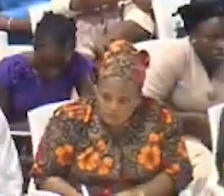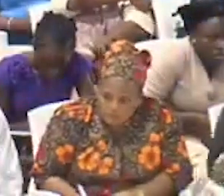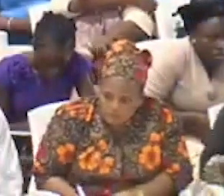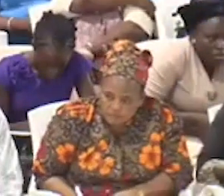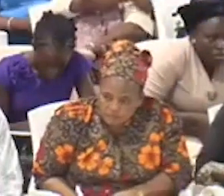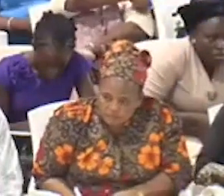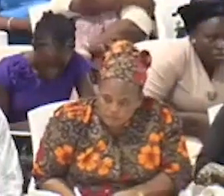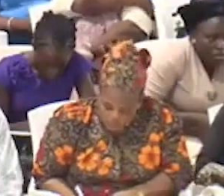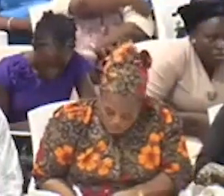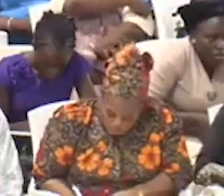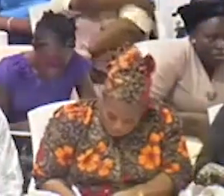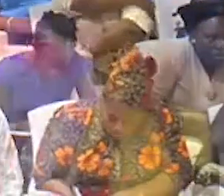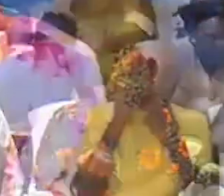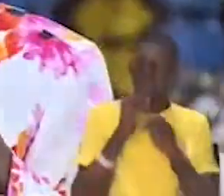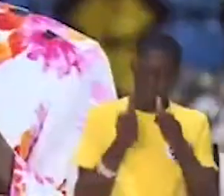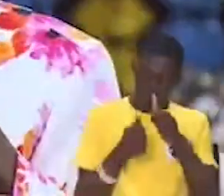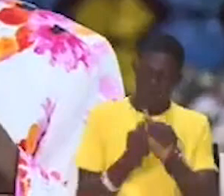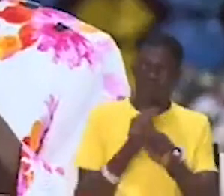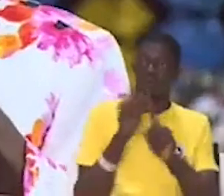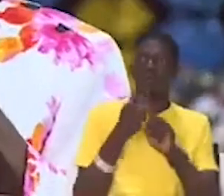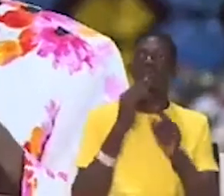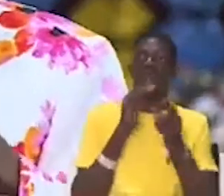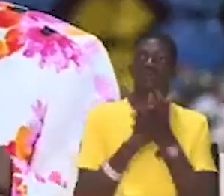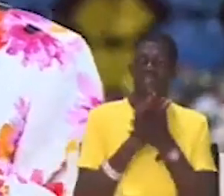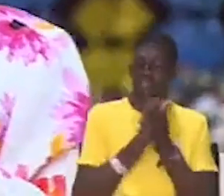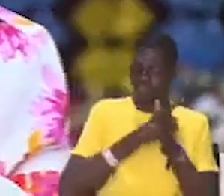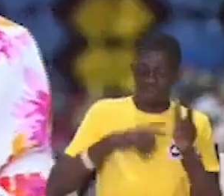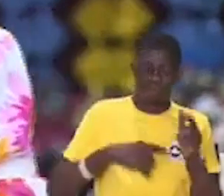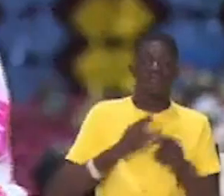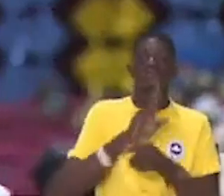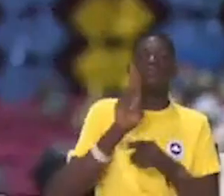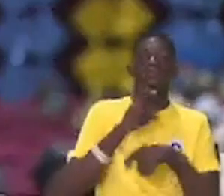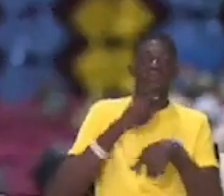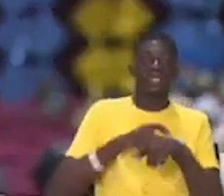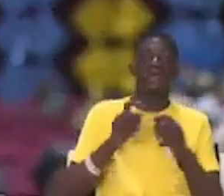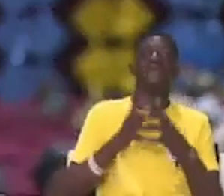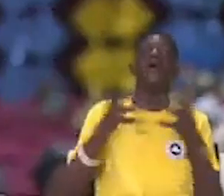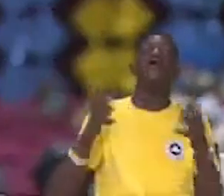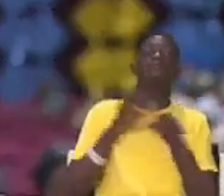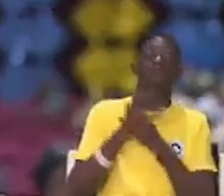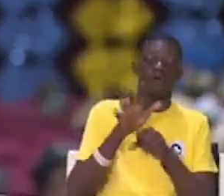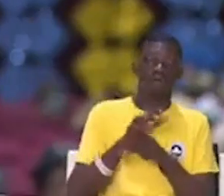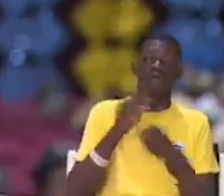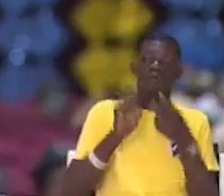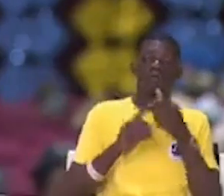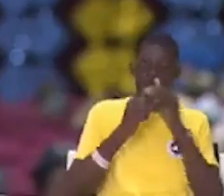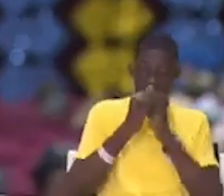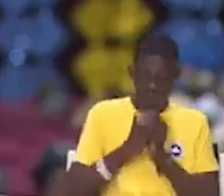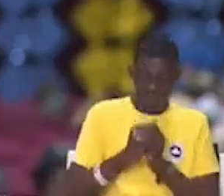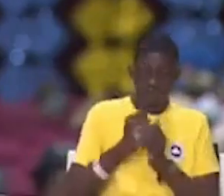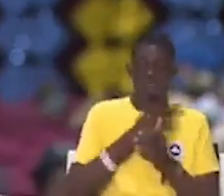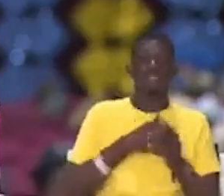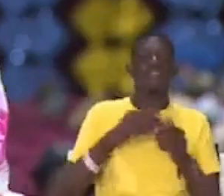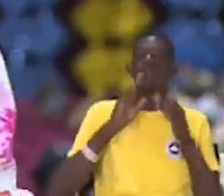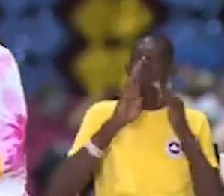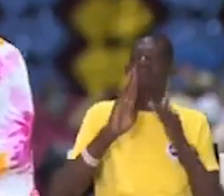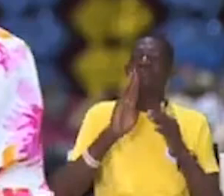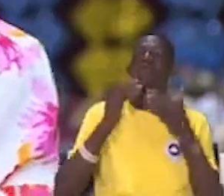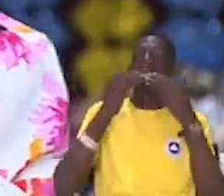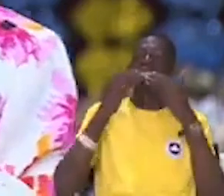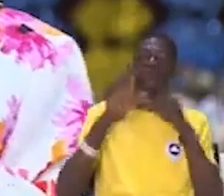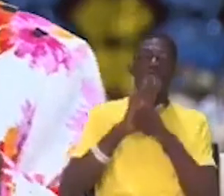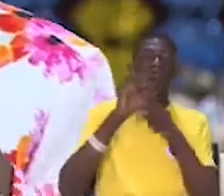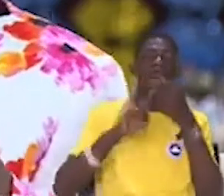intense measure of his presence. So spend time worshiping God. Spend time being grateful unto